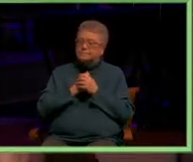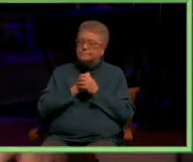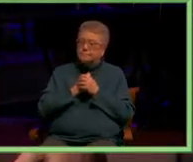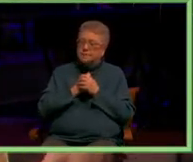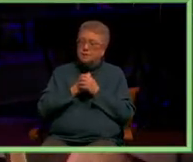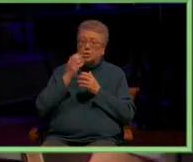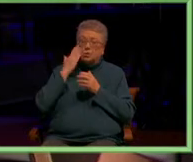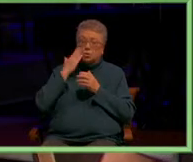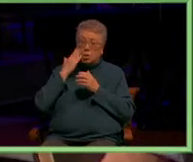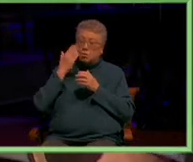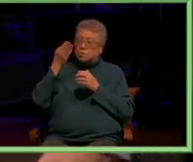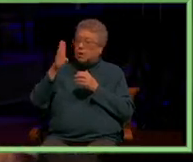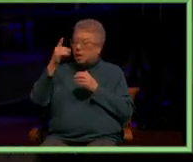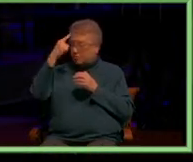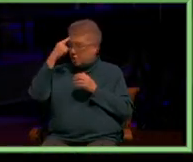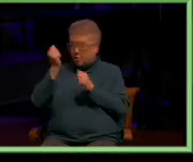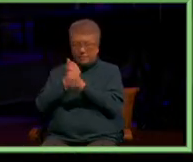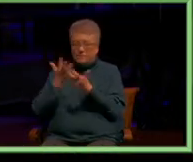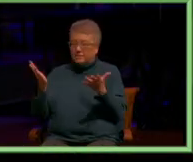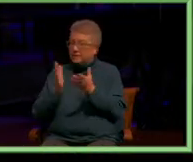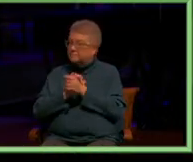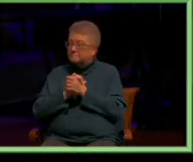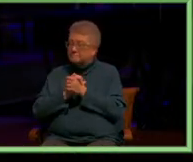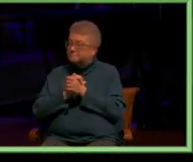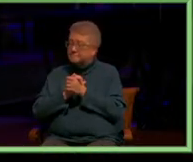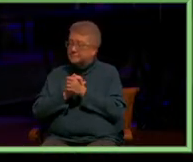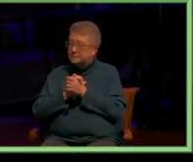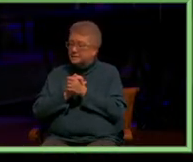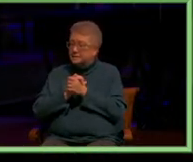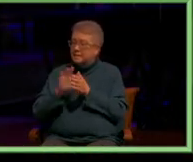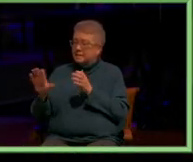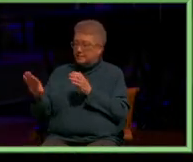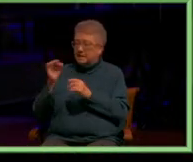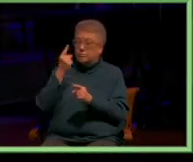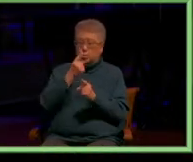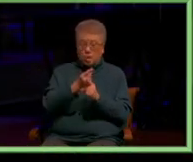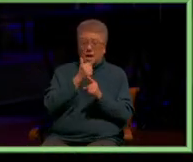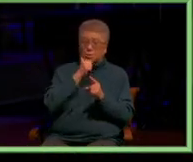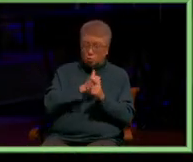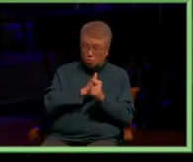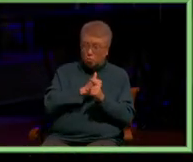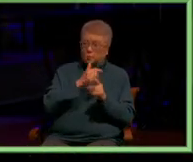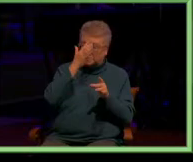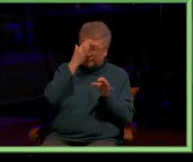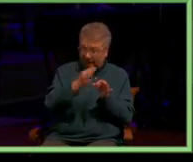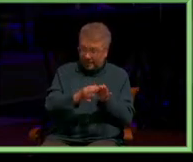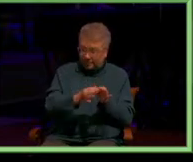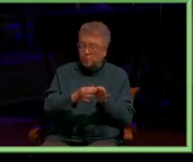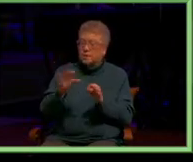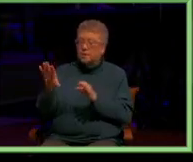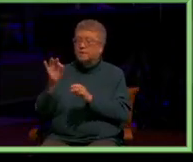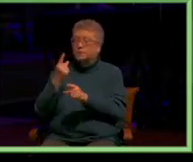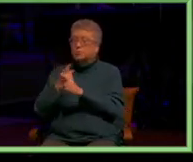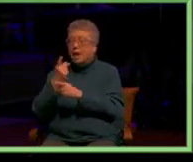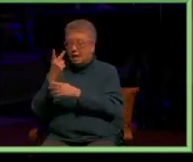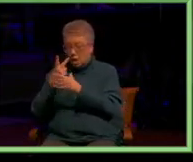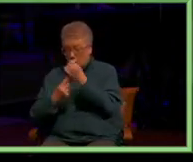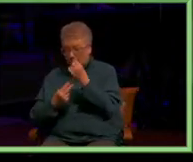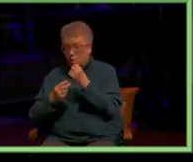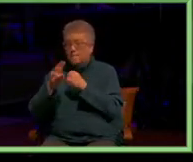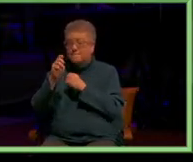you know, God thought of everything. I mean, he picked the right girl, the one who was faithful. He picked the right couple.